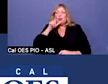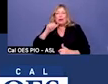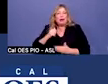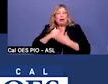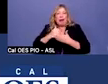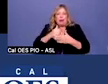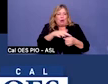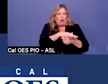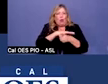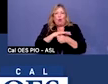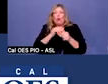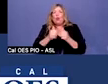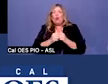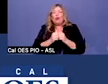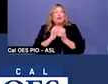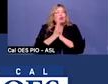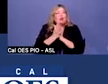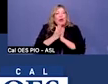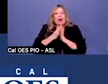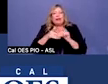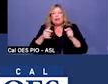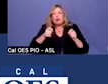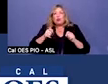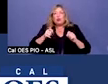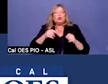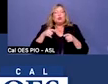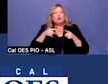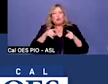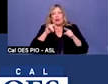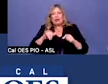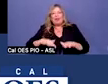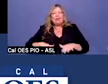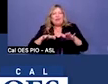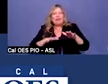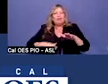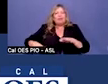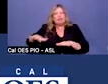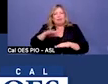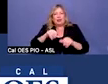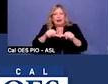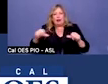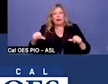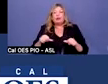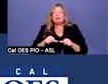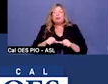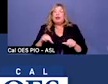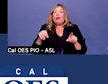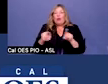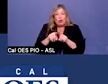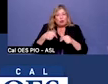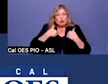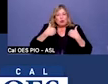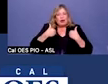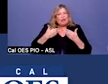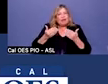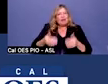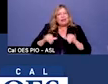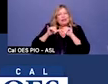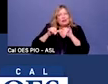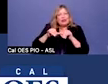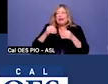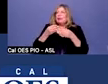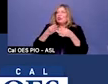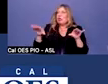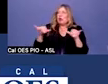traffic control around the flooded area. And we also have a lot of general engineering, heavy engineering equipment that can come and help with